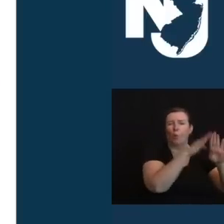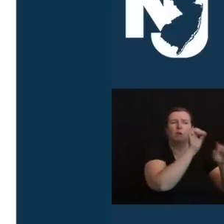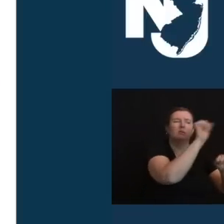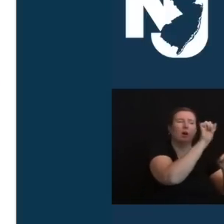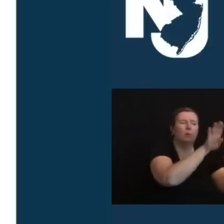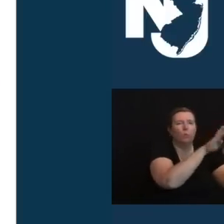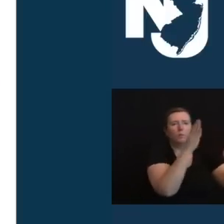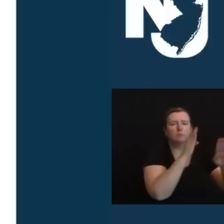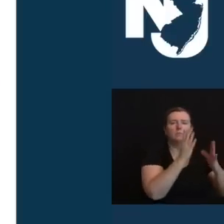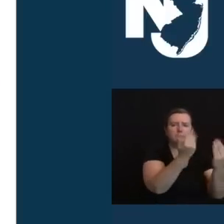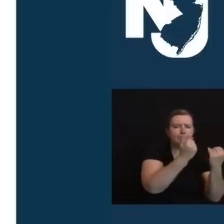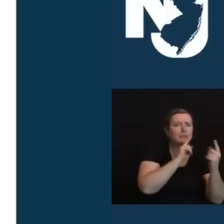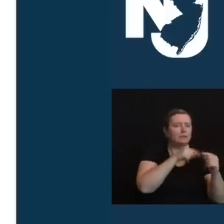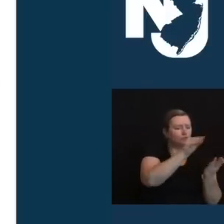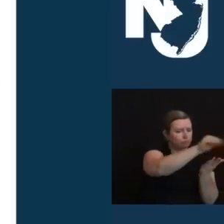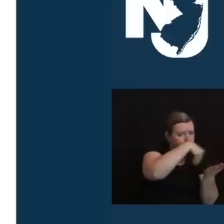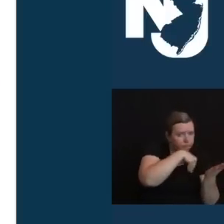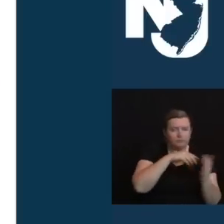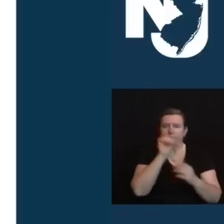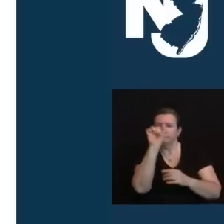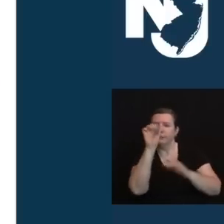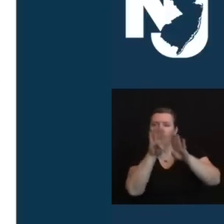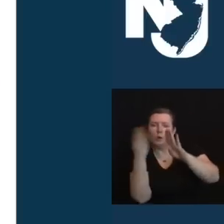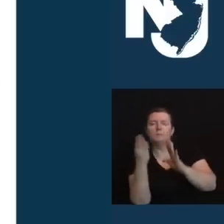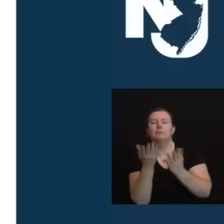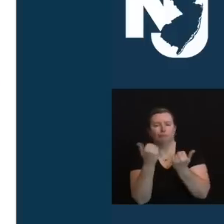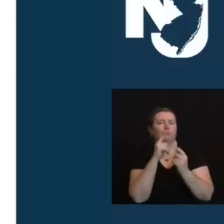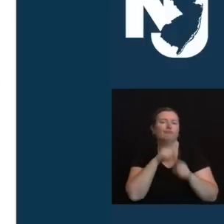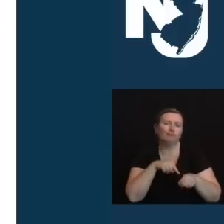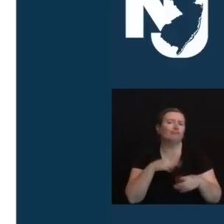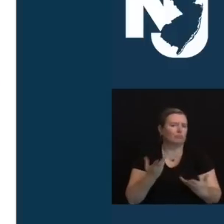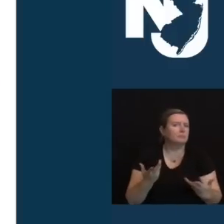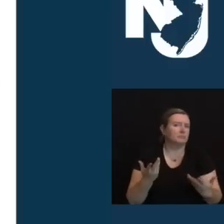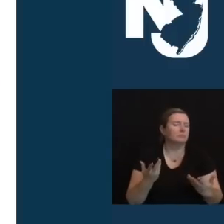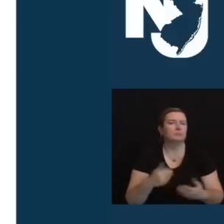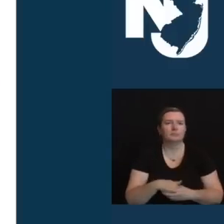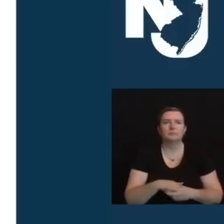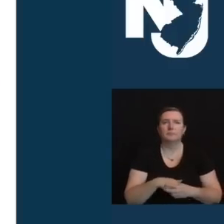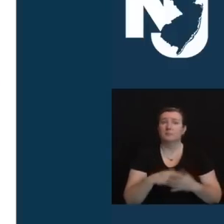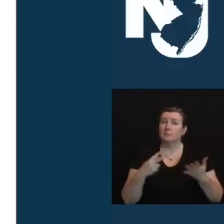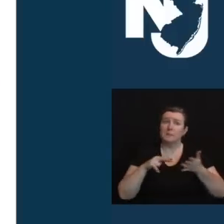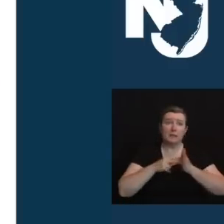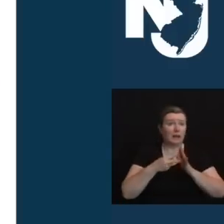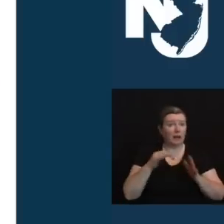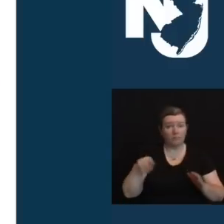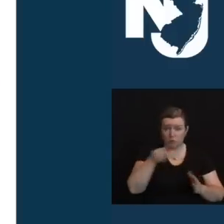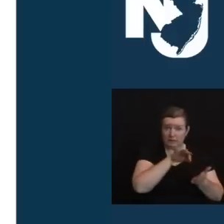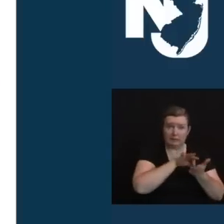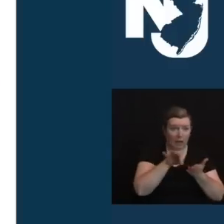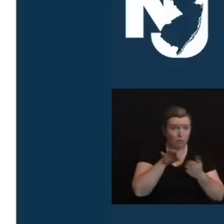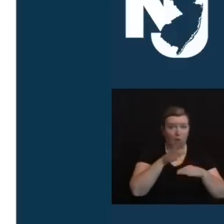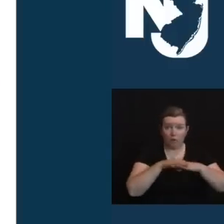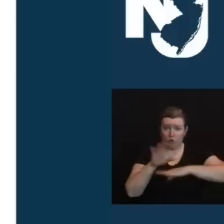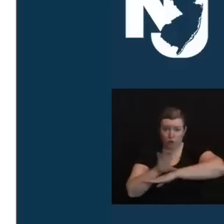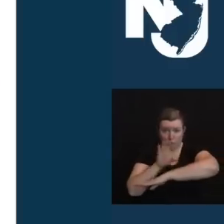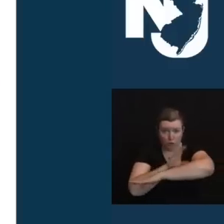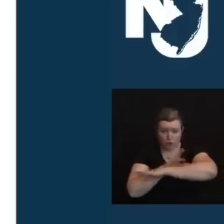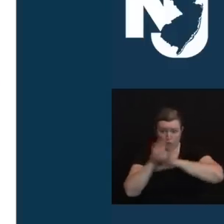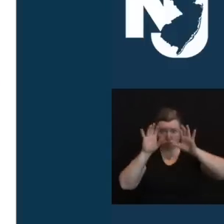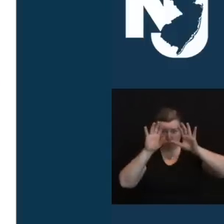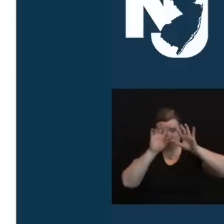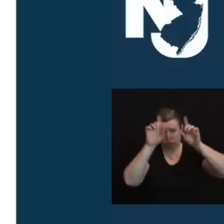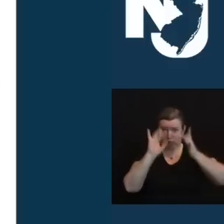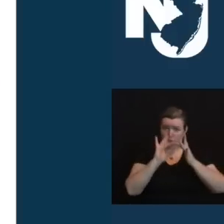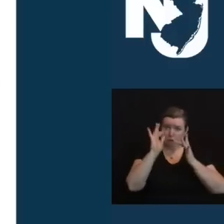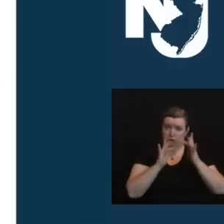not respond online in advance. In other words, if you get counted online today, you won't get a